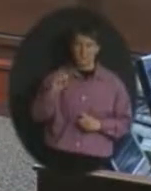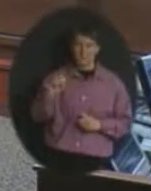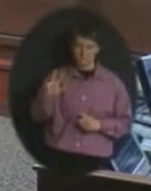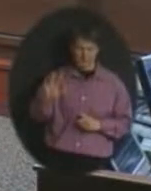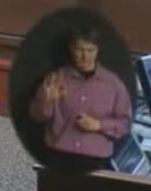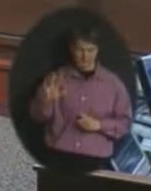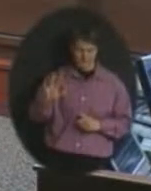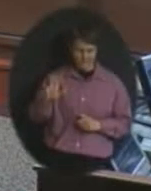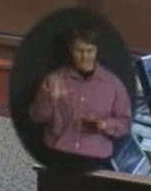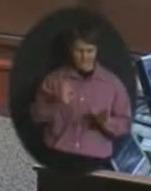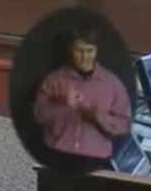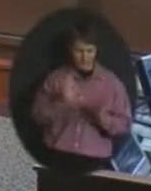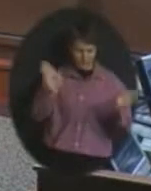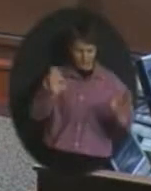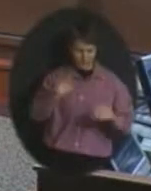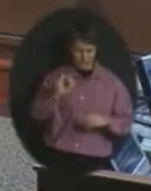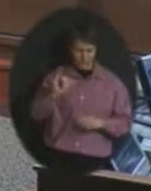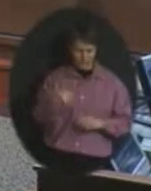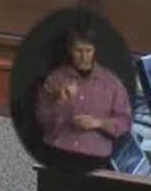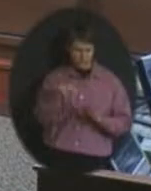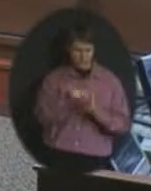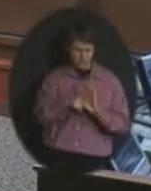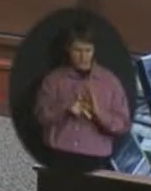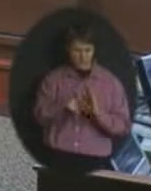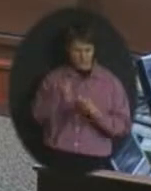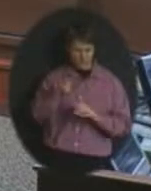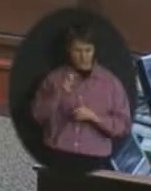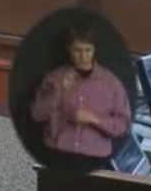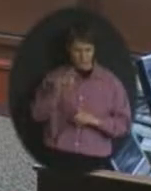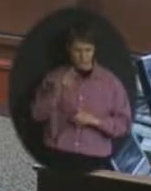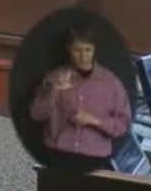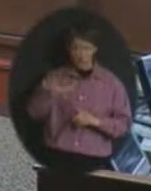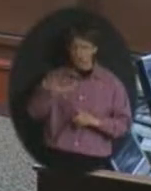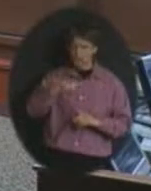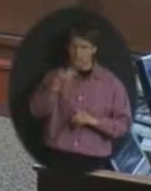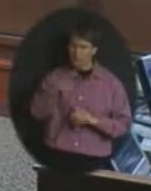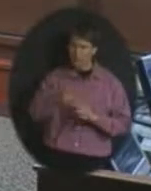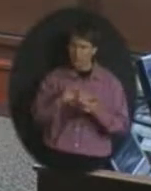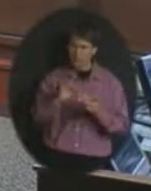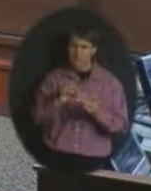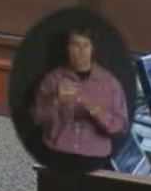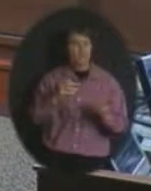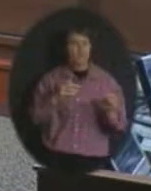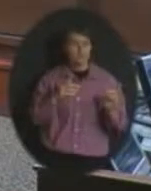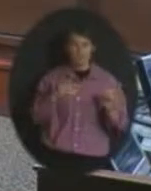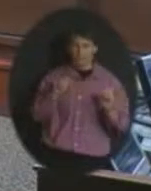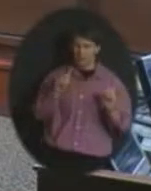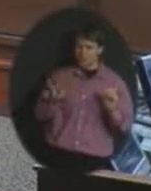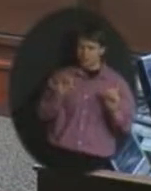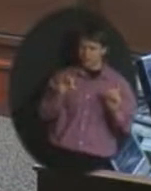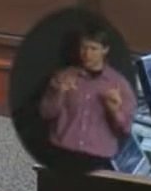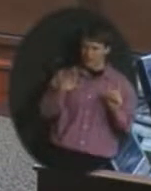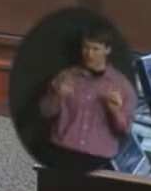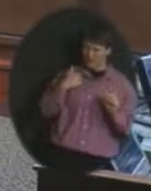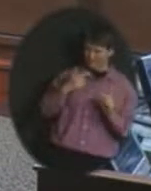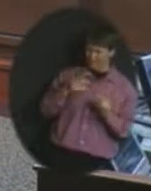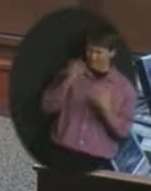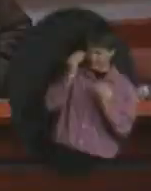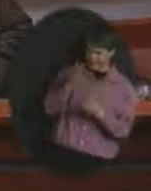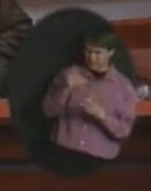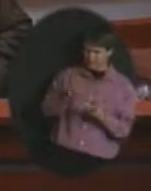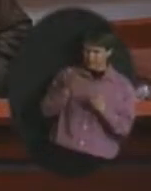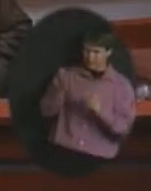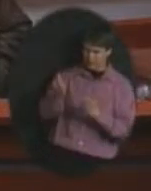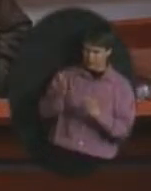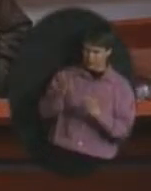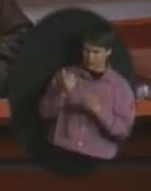6.03, our general insurance policy renewal. Questions or comments? We actually have some information that can be presented and then people who can help